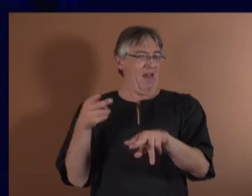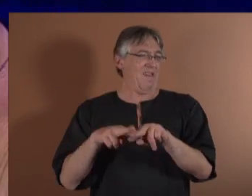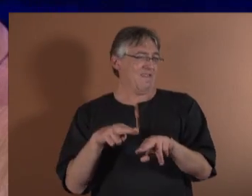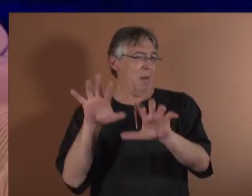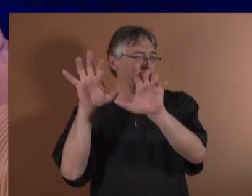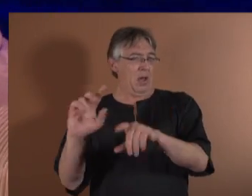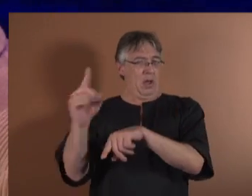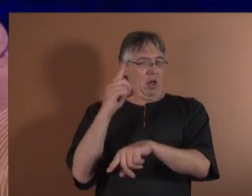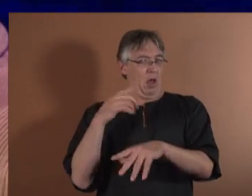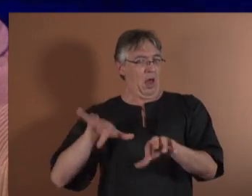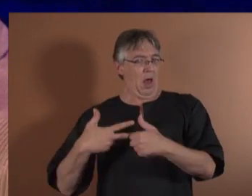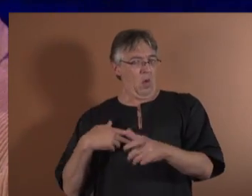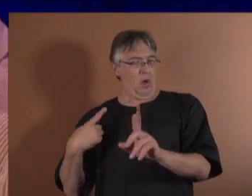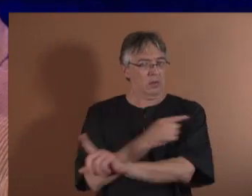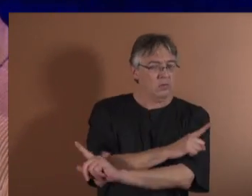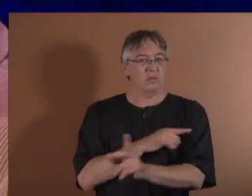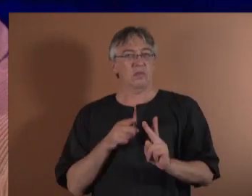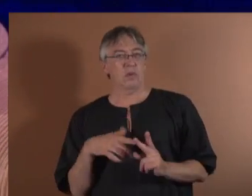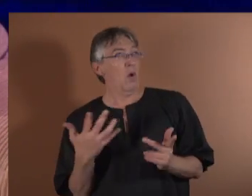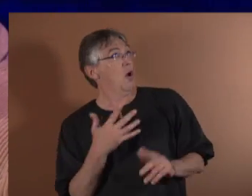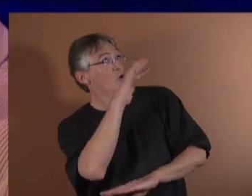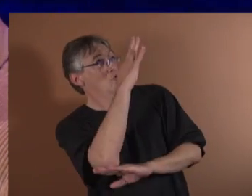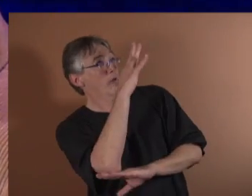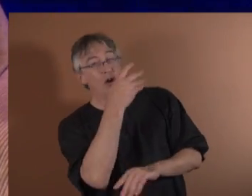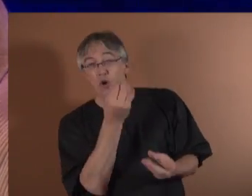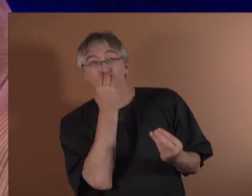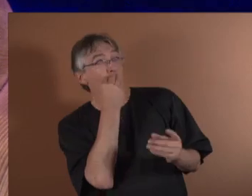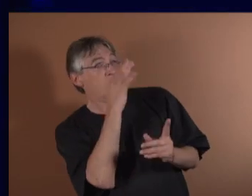tree? Or how do I create a relationship with that attractive